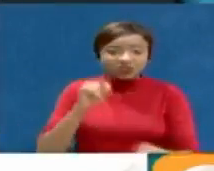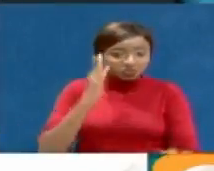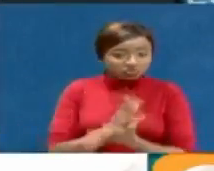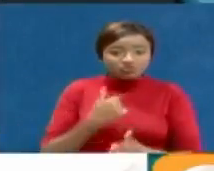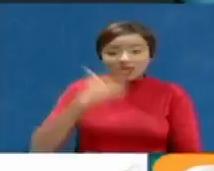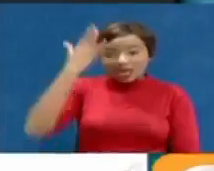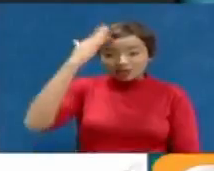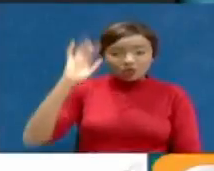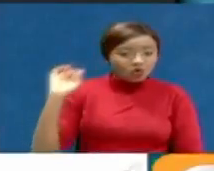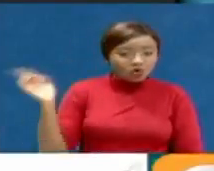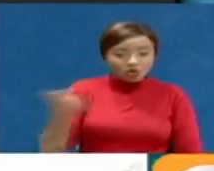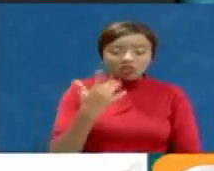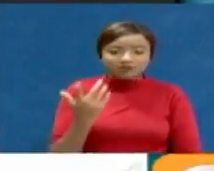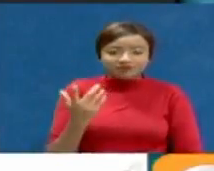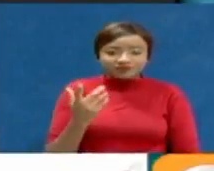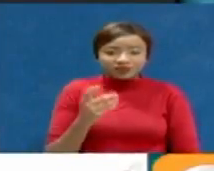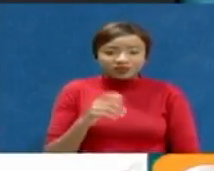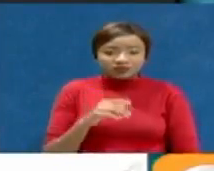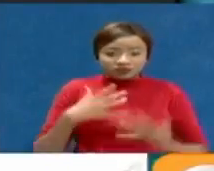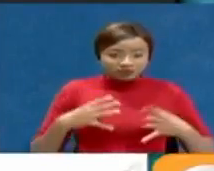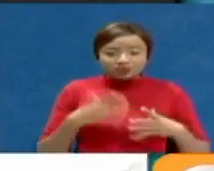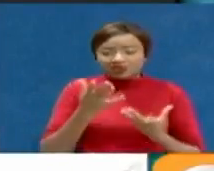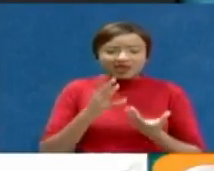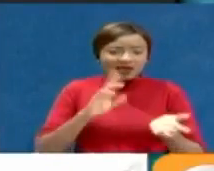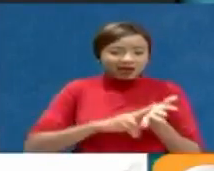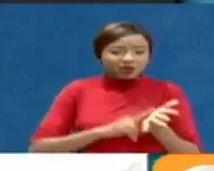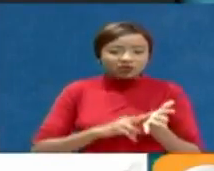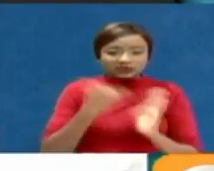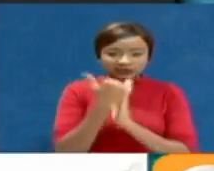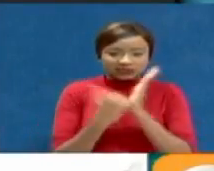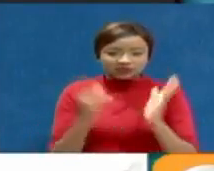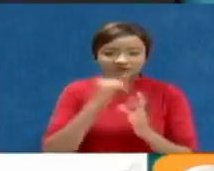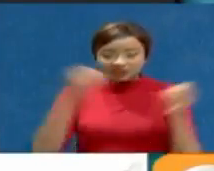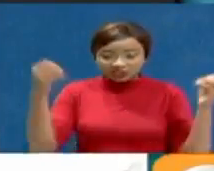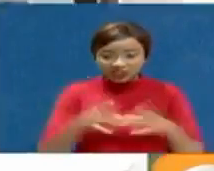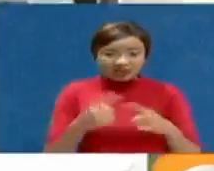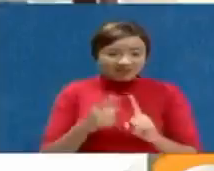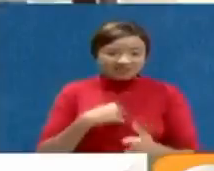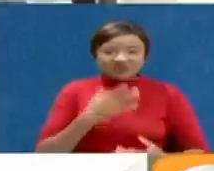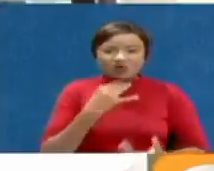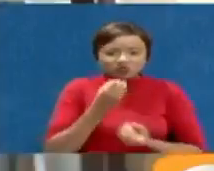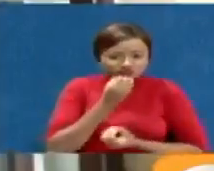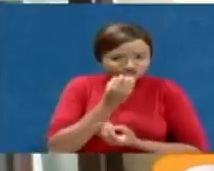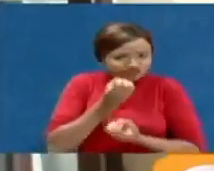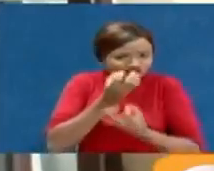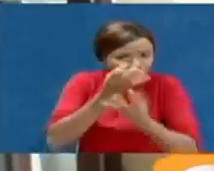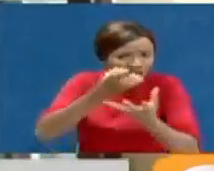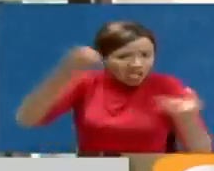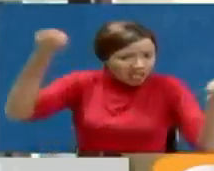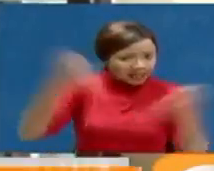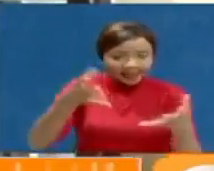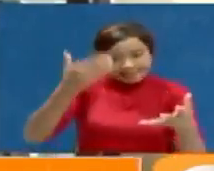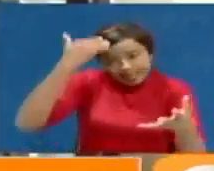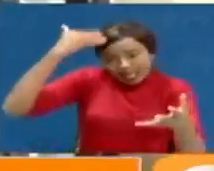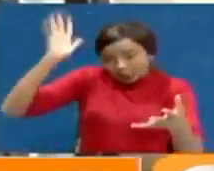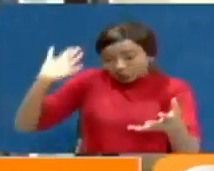the executive directors of KEMSA have been called to EACC to record statements. I do not wish to preempt that. I do not know what it is that they